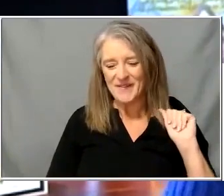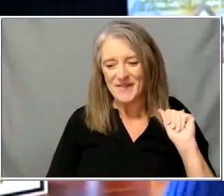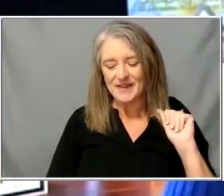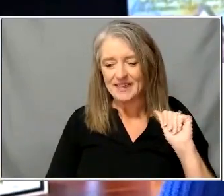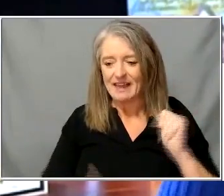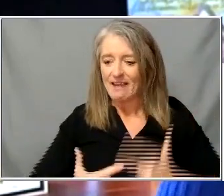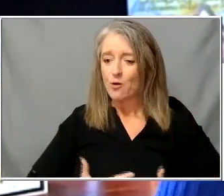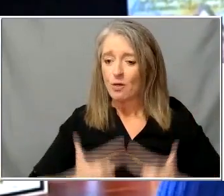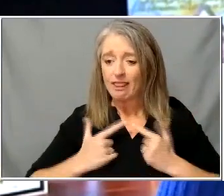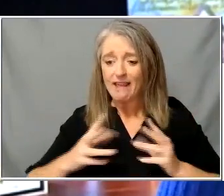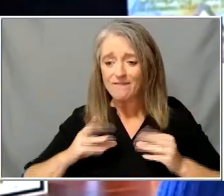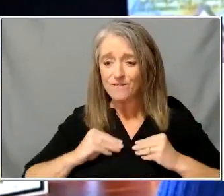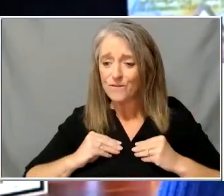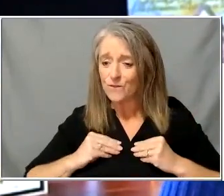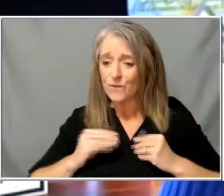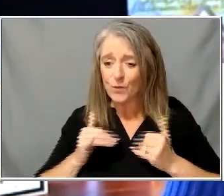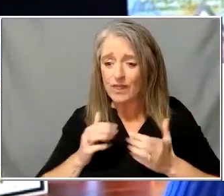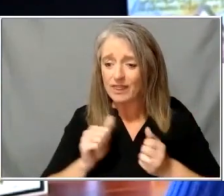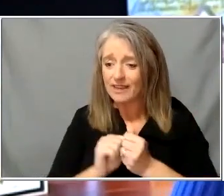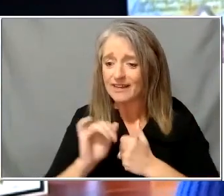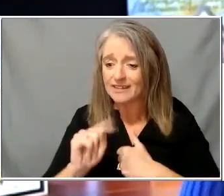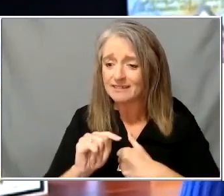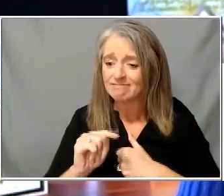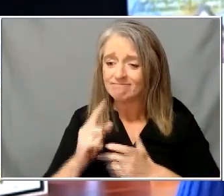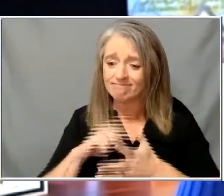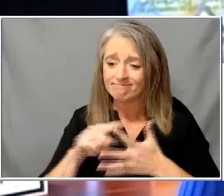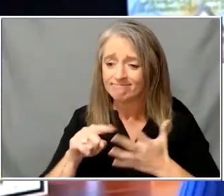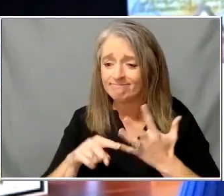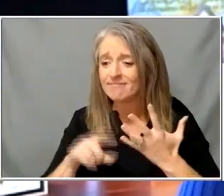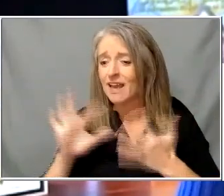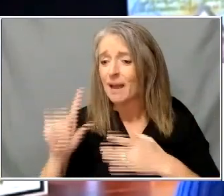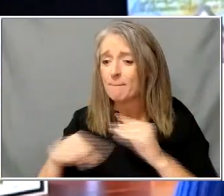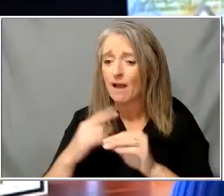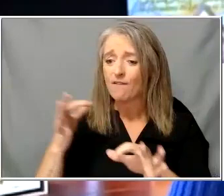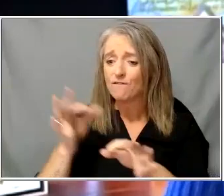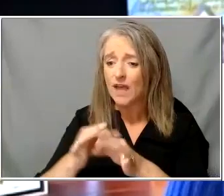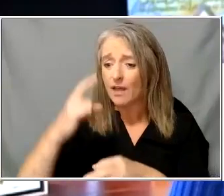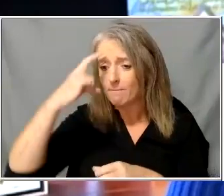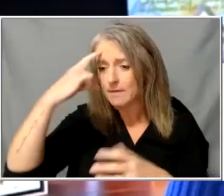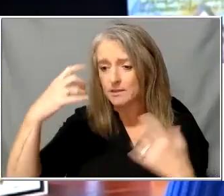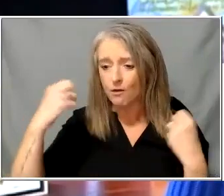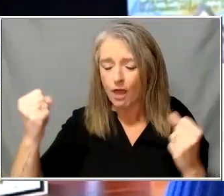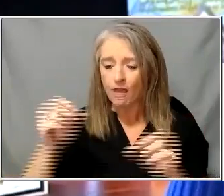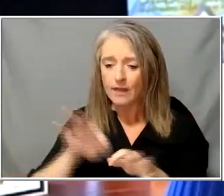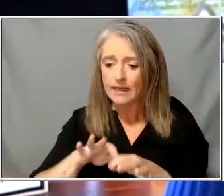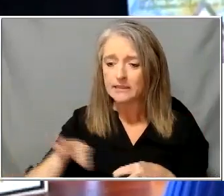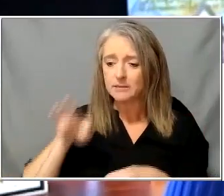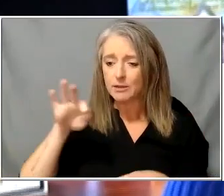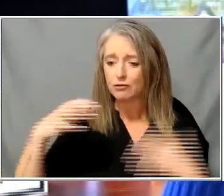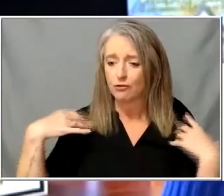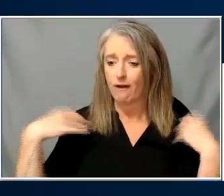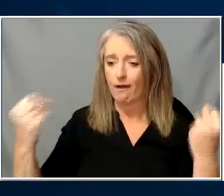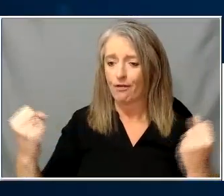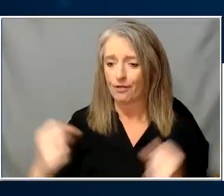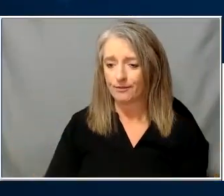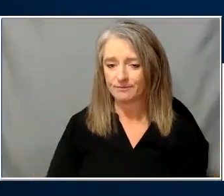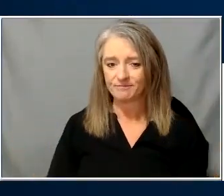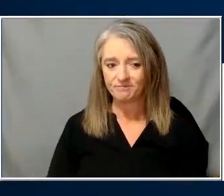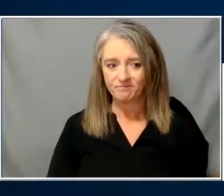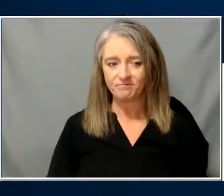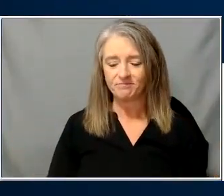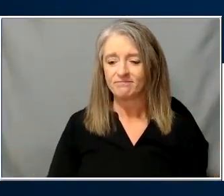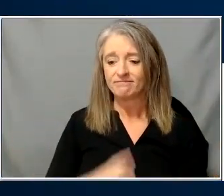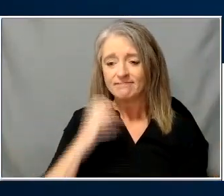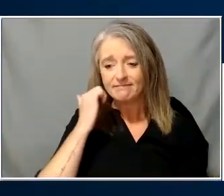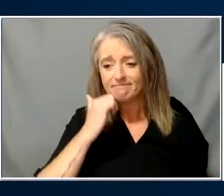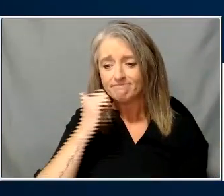just living with it. Yeah. So those things are just about faith and mental health and spiritual health. And taking it day by day.